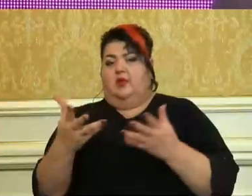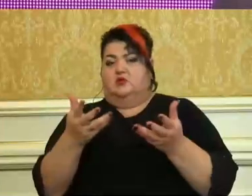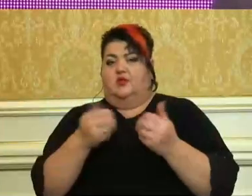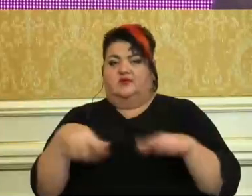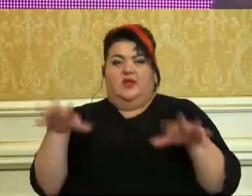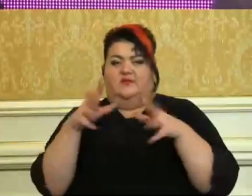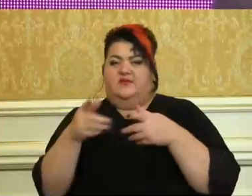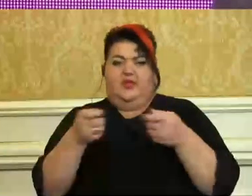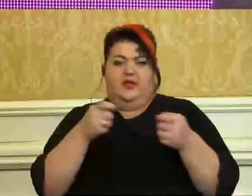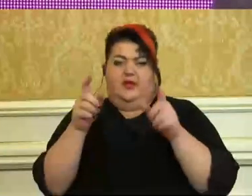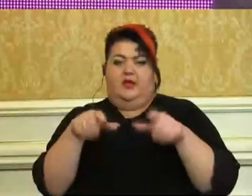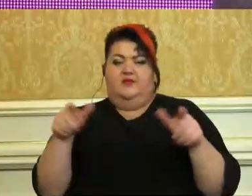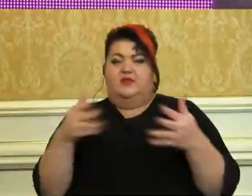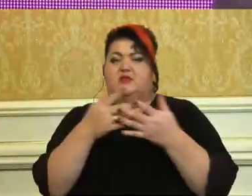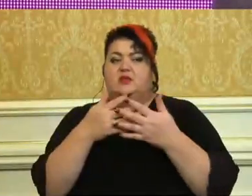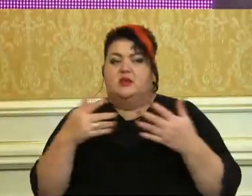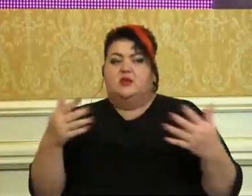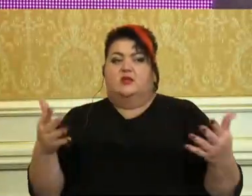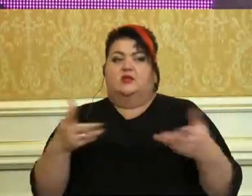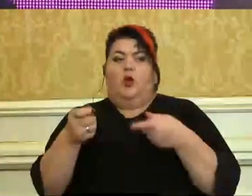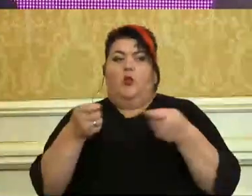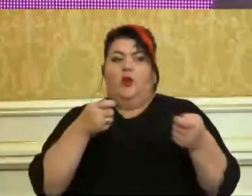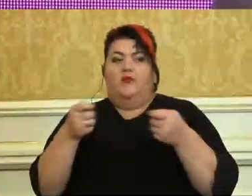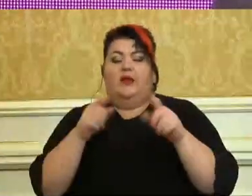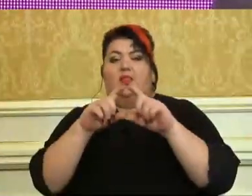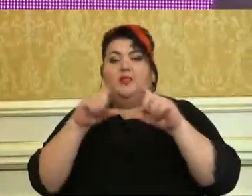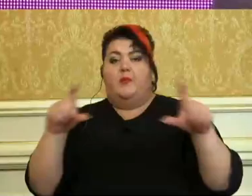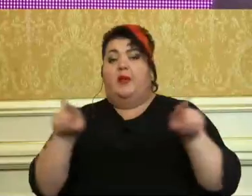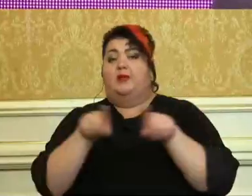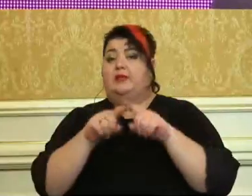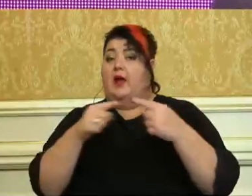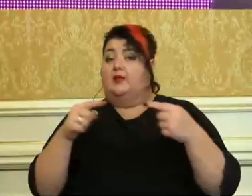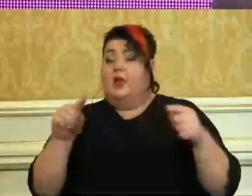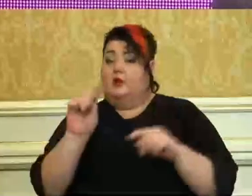than 50%, those who are leaders in our ministries.